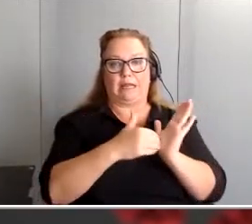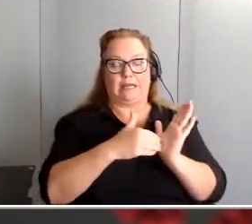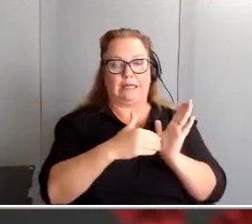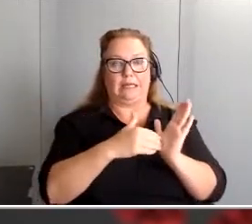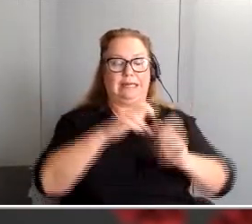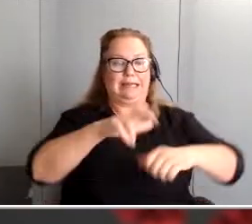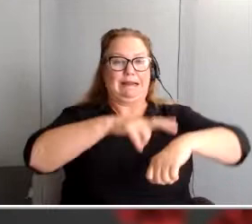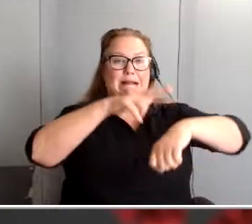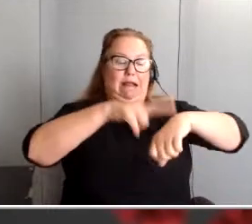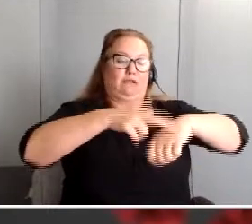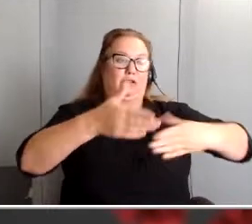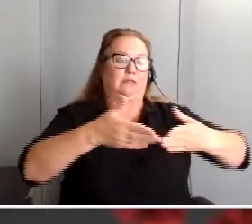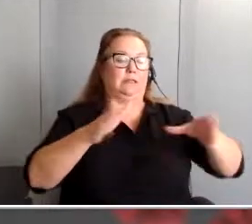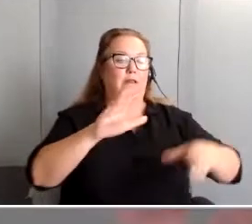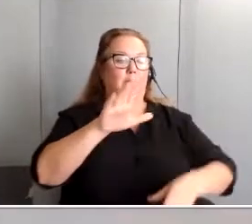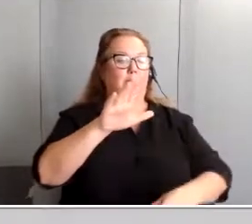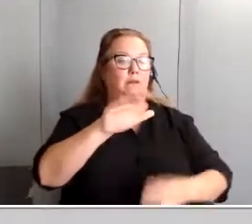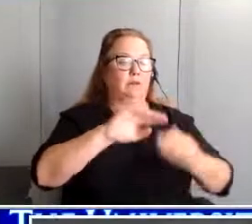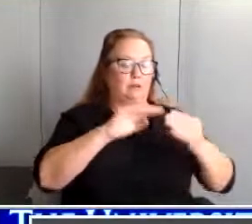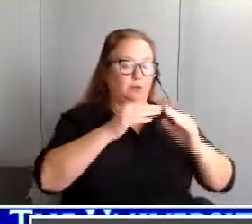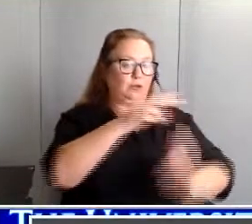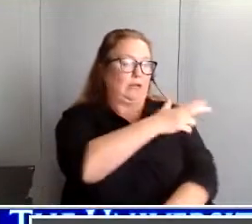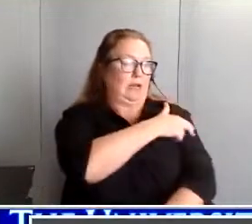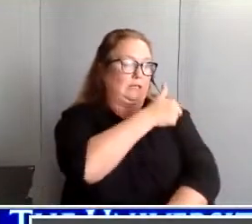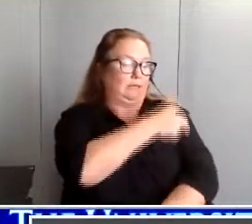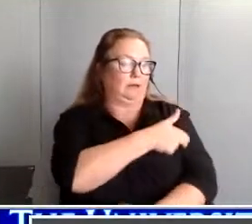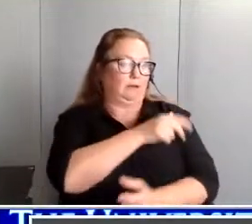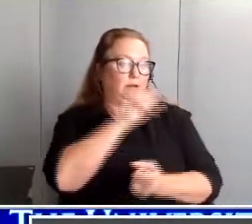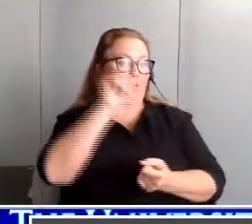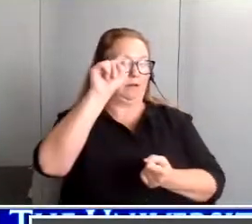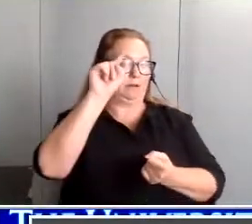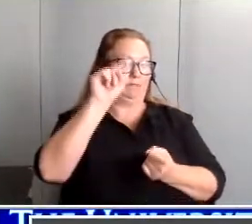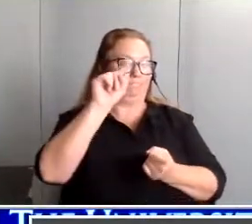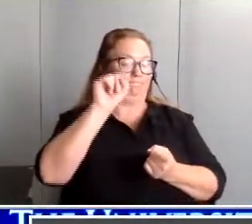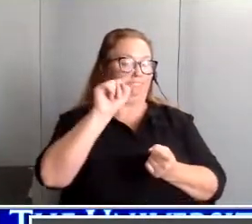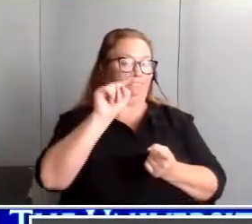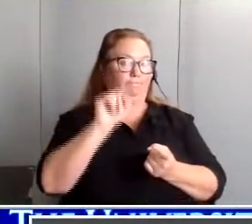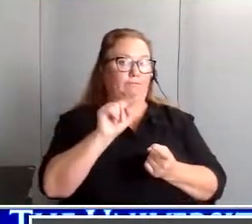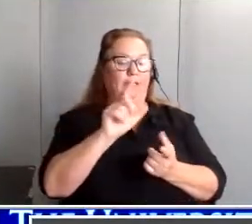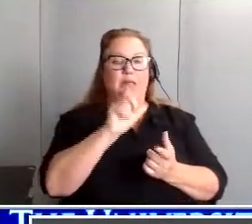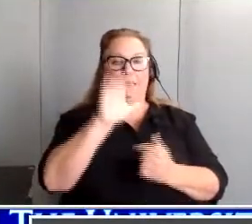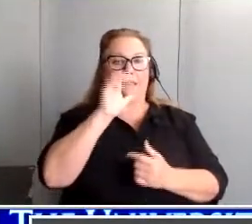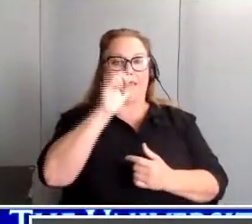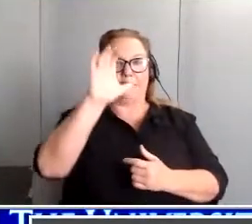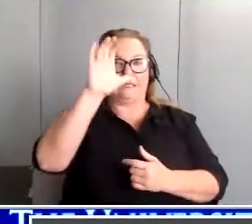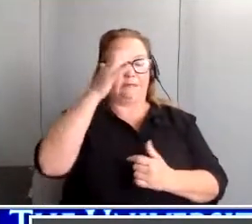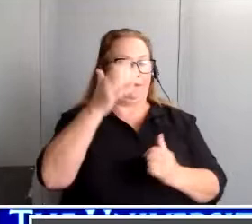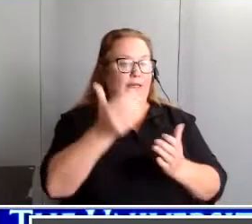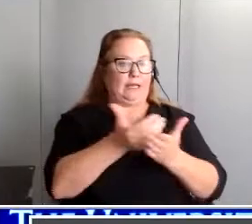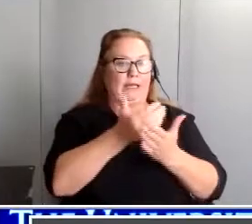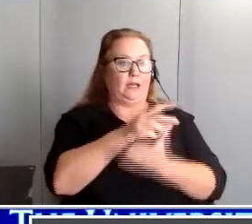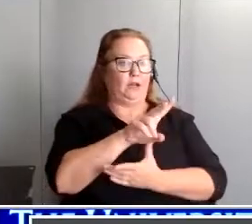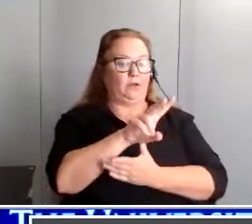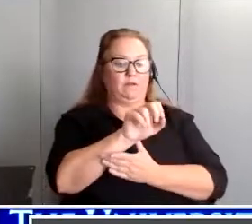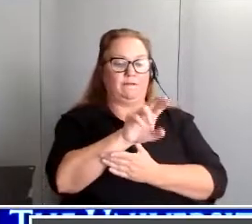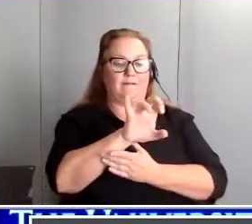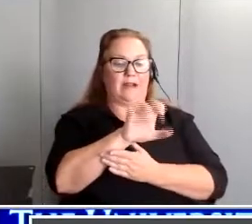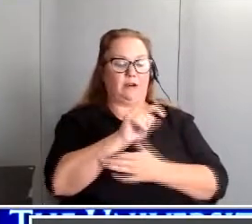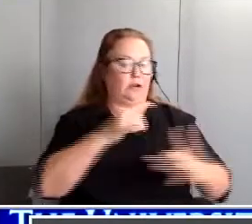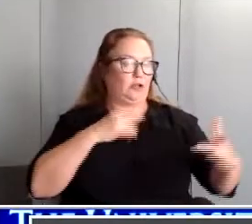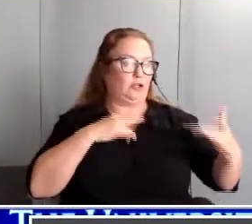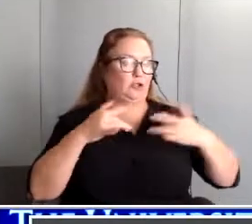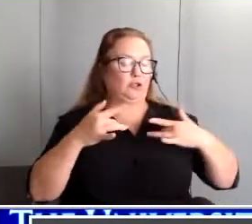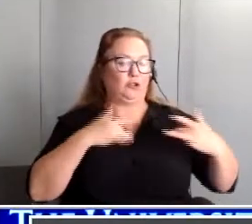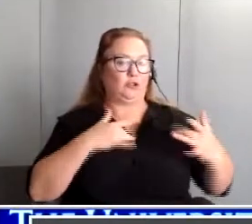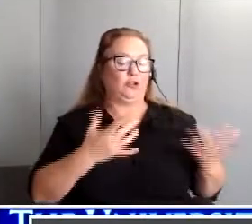nationally, cases and hospitalizations are continuing to fall. There doesn't seem to be any new variant of concern on the horizon, so that's